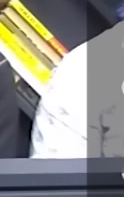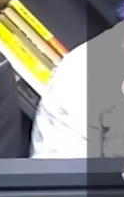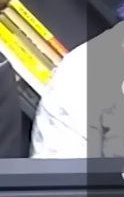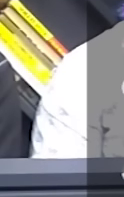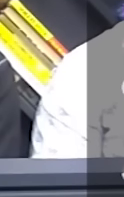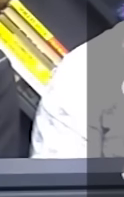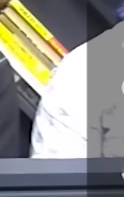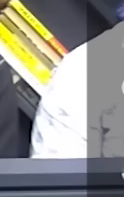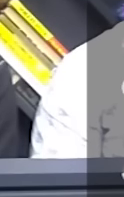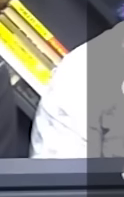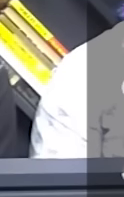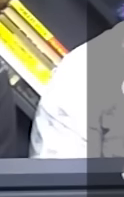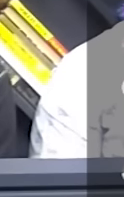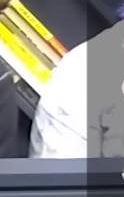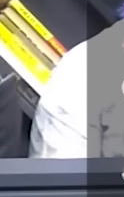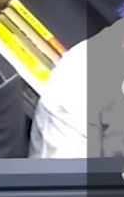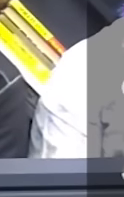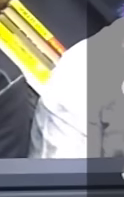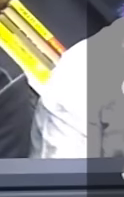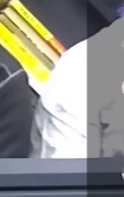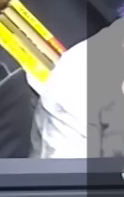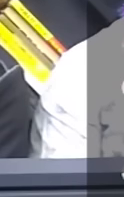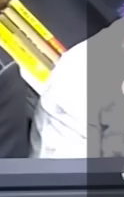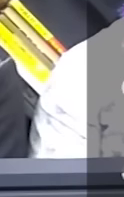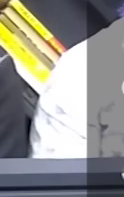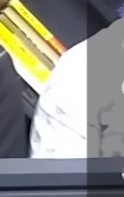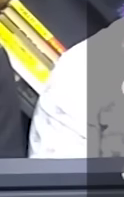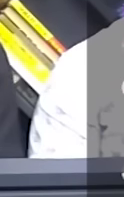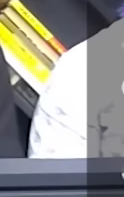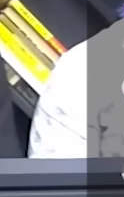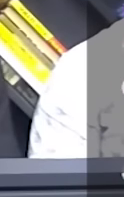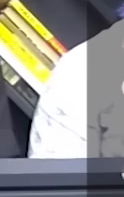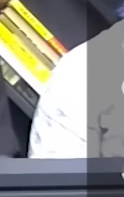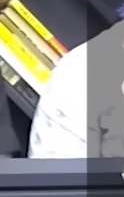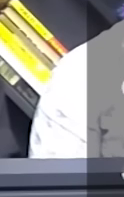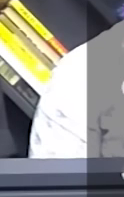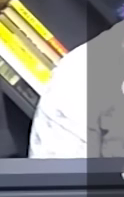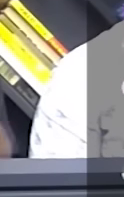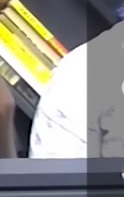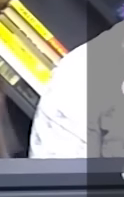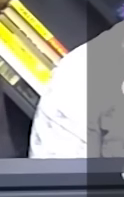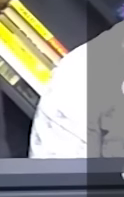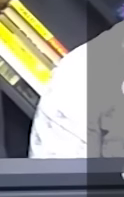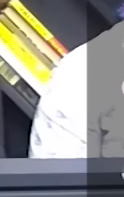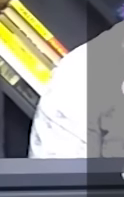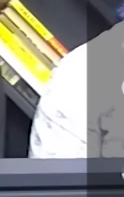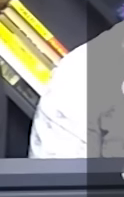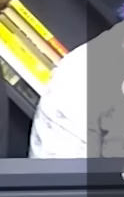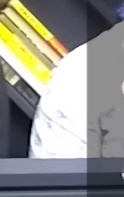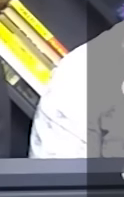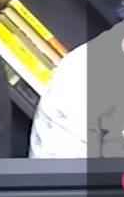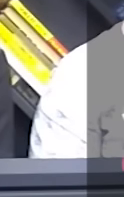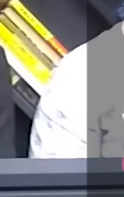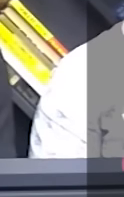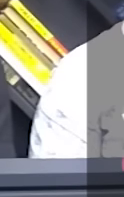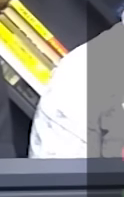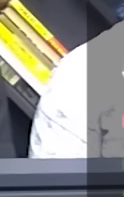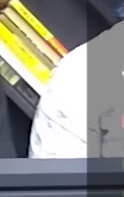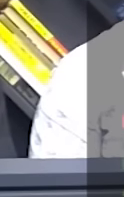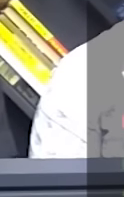sabi a particular thing to the point where we say nobody fit take that thing from you. Sometimes all you need to do now to close shop, close social media,